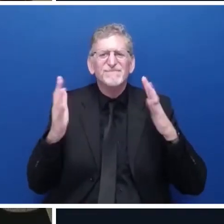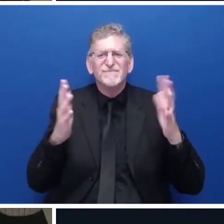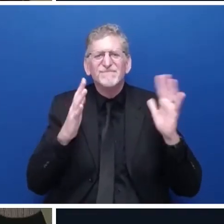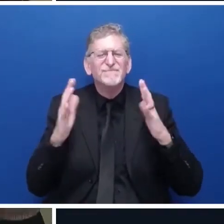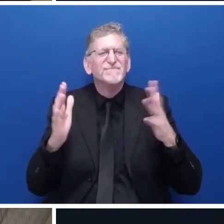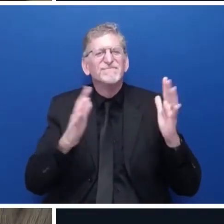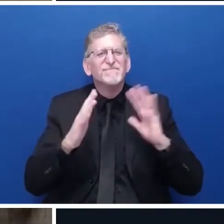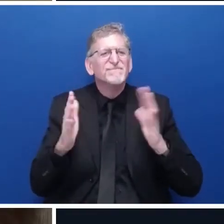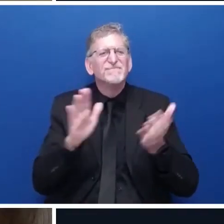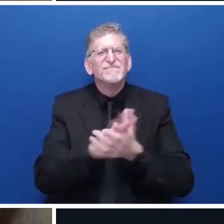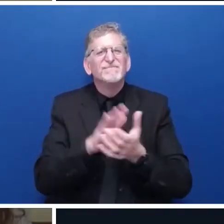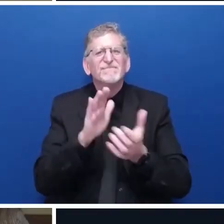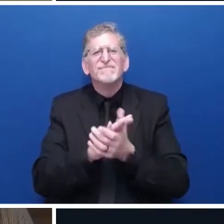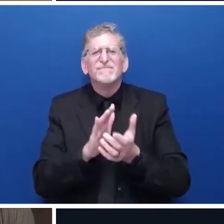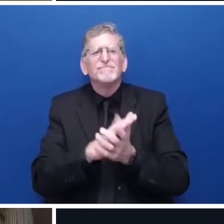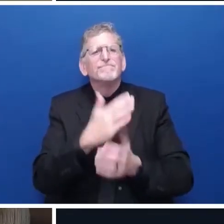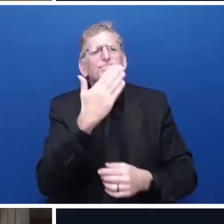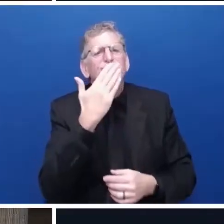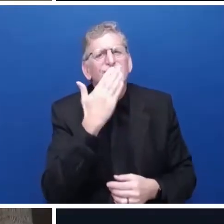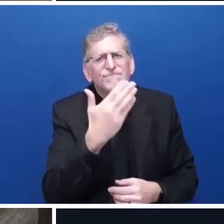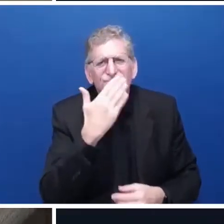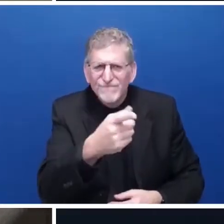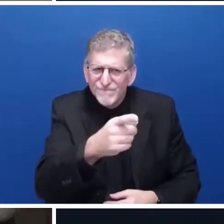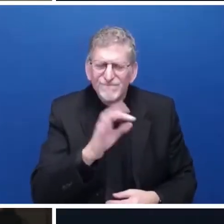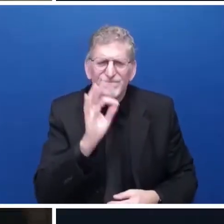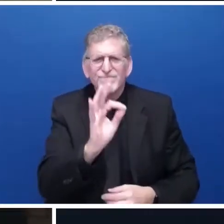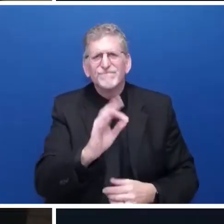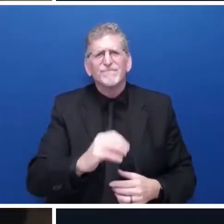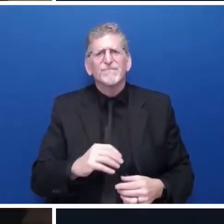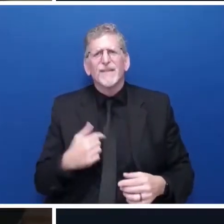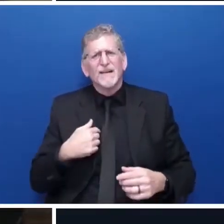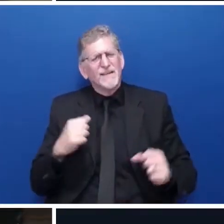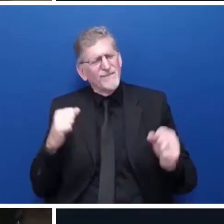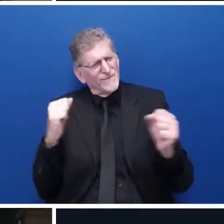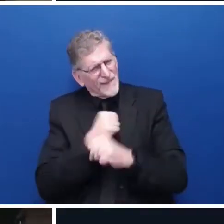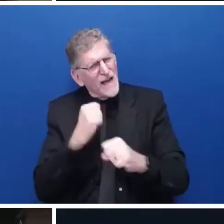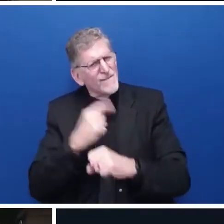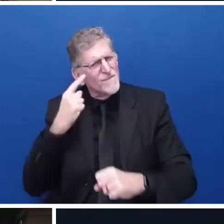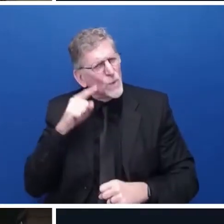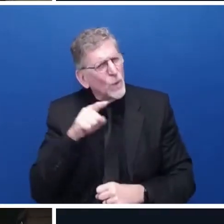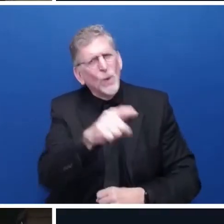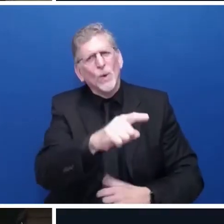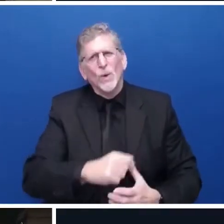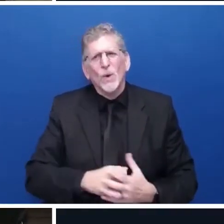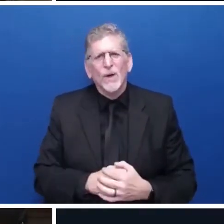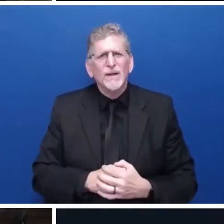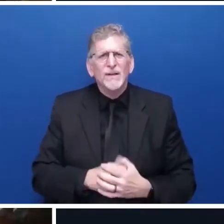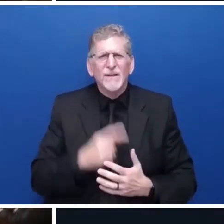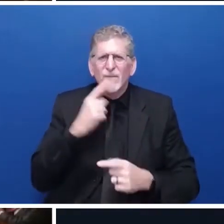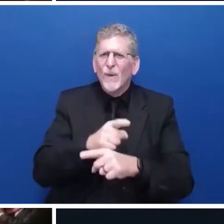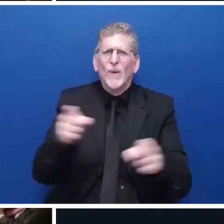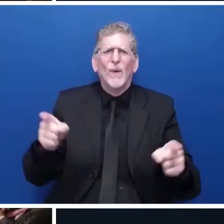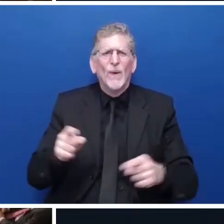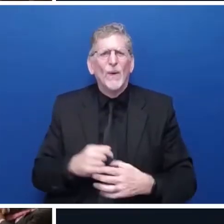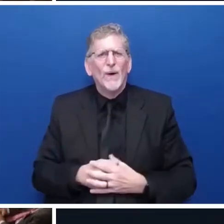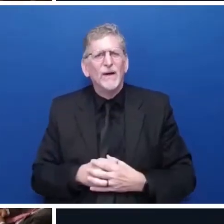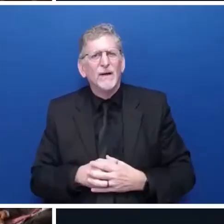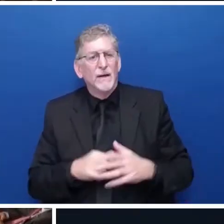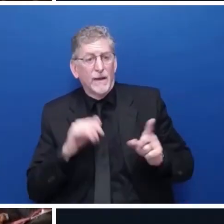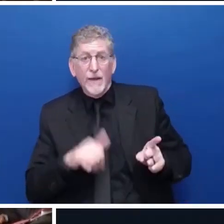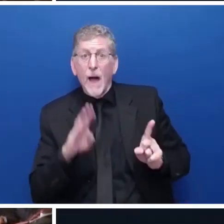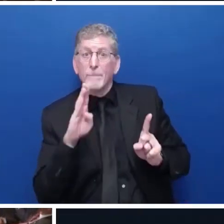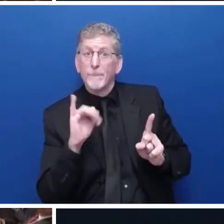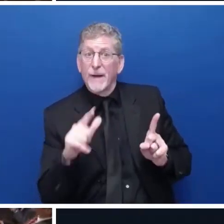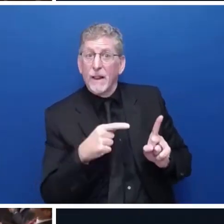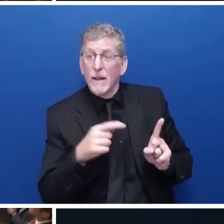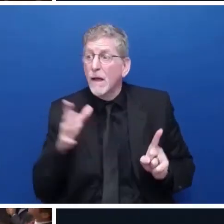Thank you, Megan. We're fighting for you, Megan. Under our bill, parents like Megan can also activate their children's